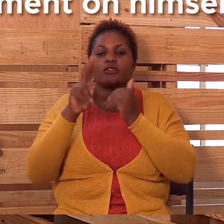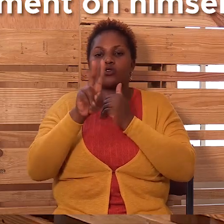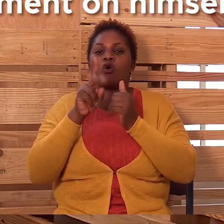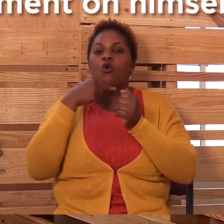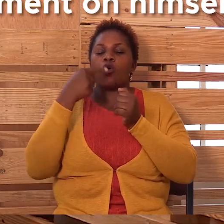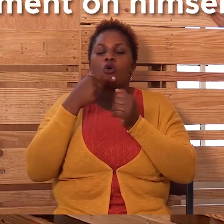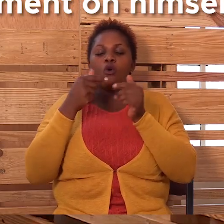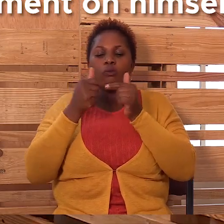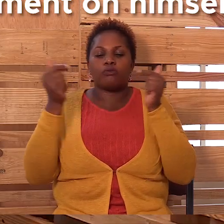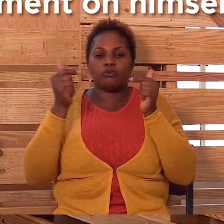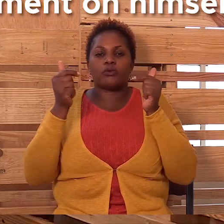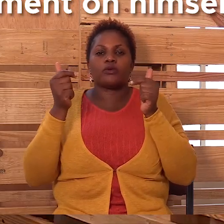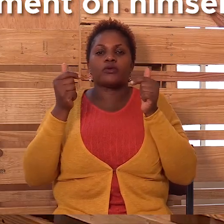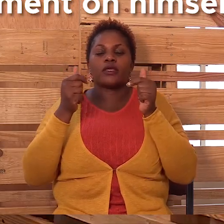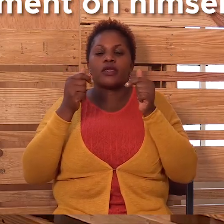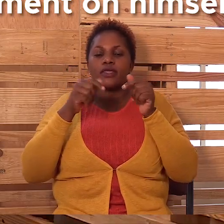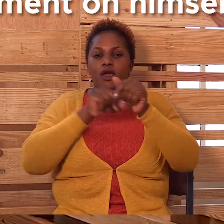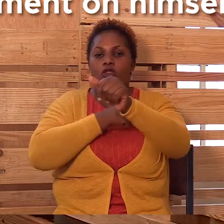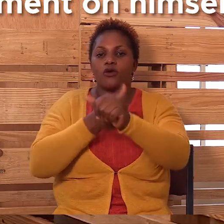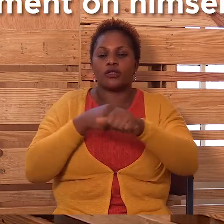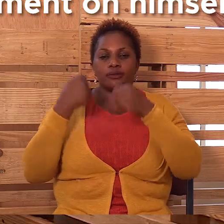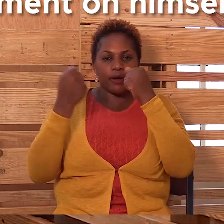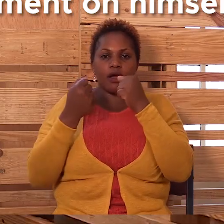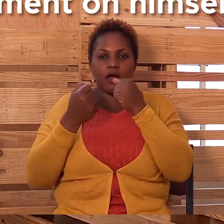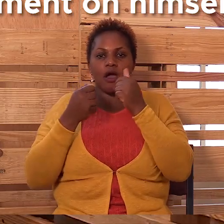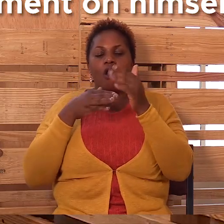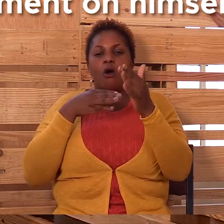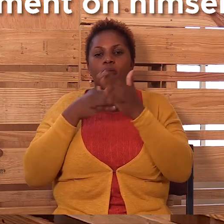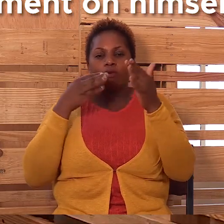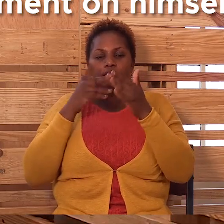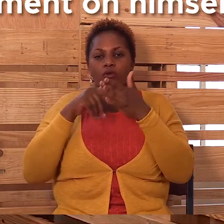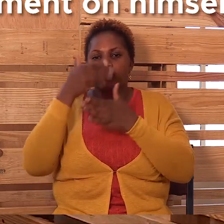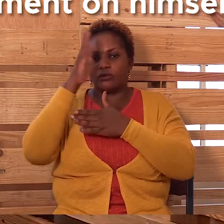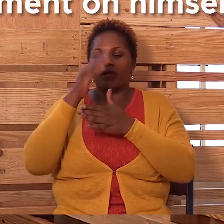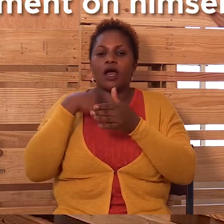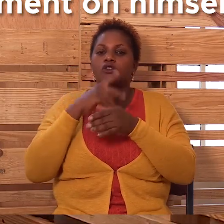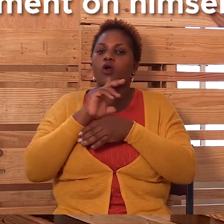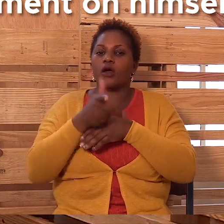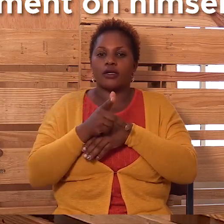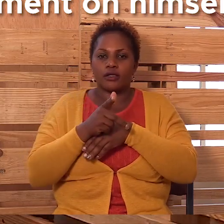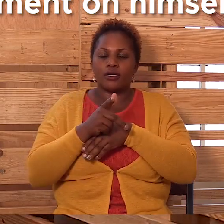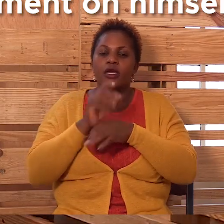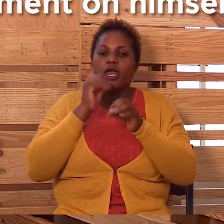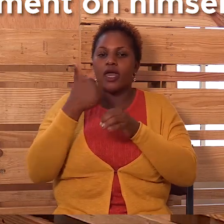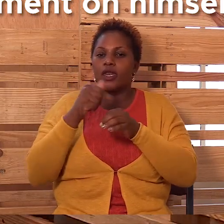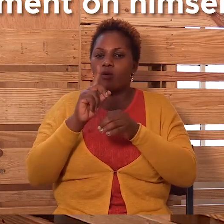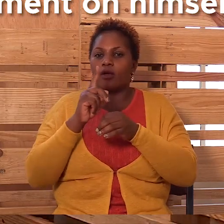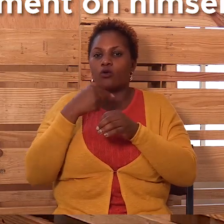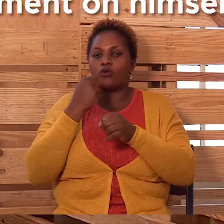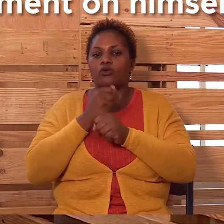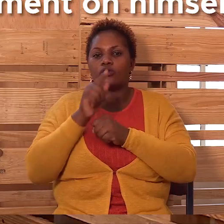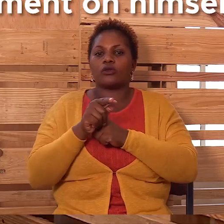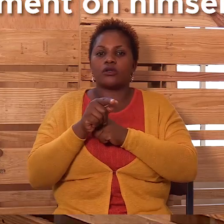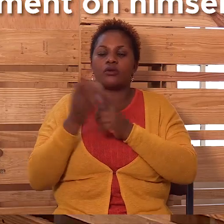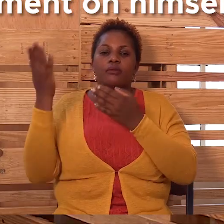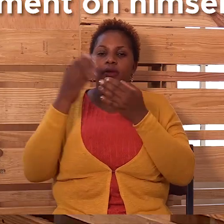verse 2. Whoever opposes the existing authority opposes what God has ordered, and anyone